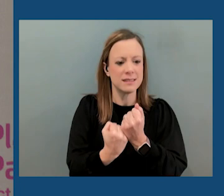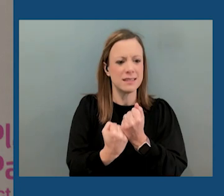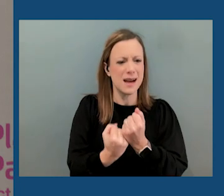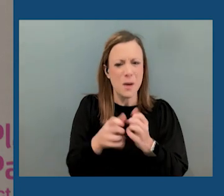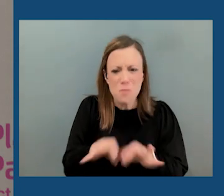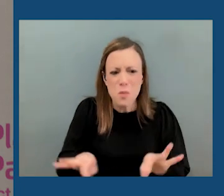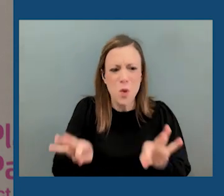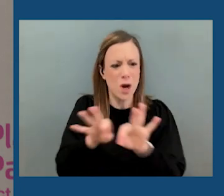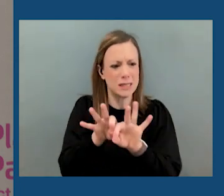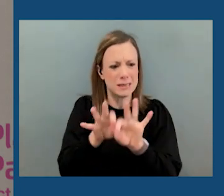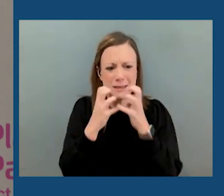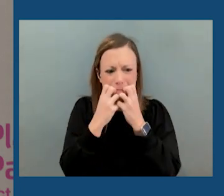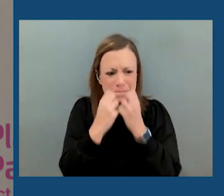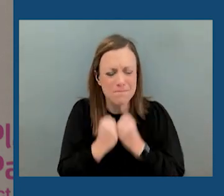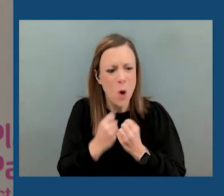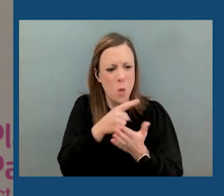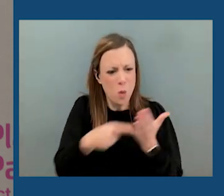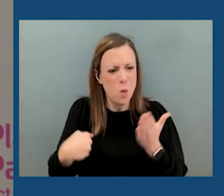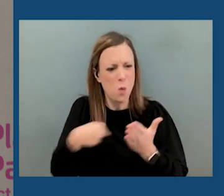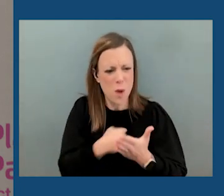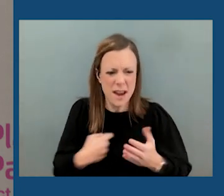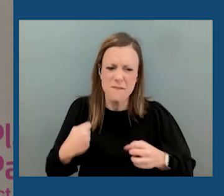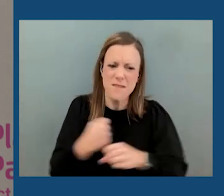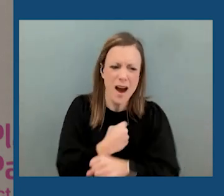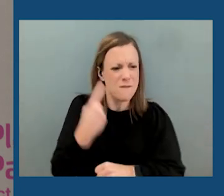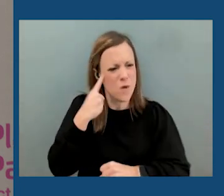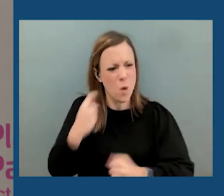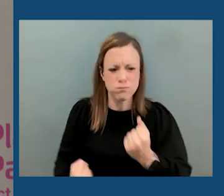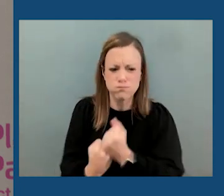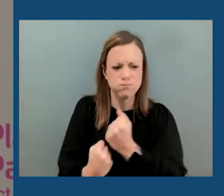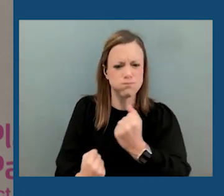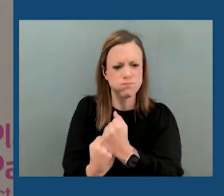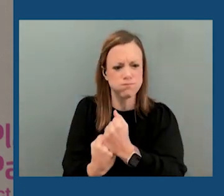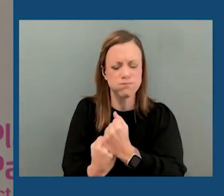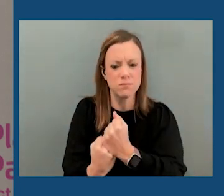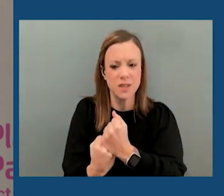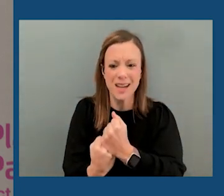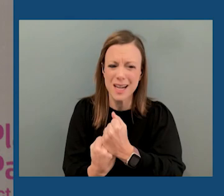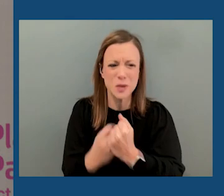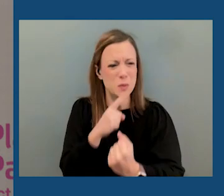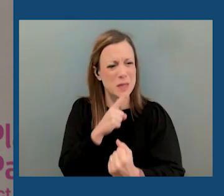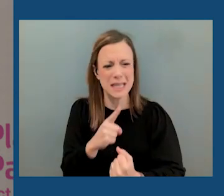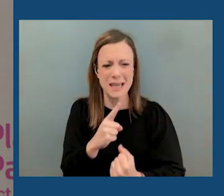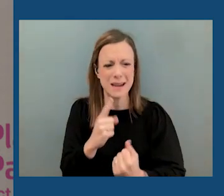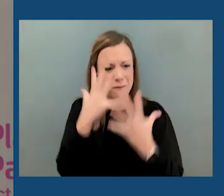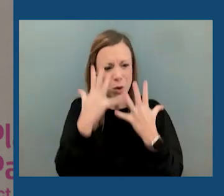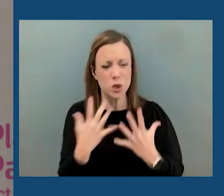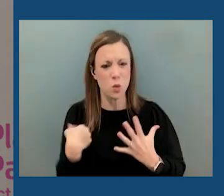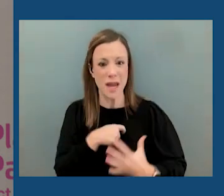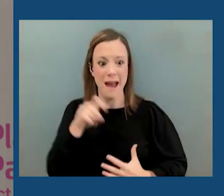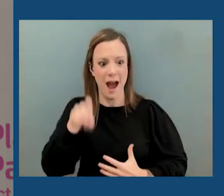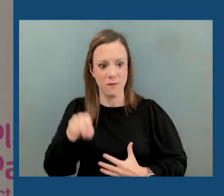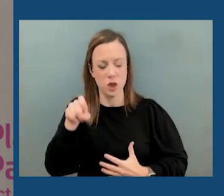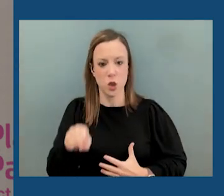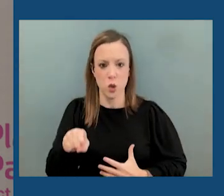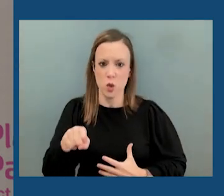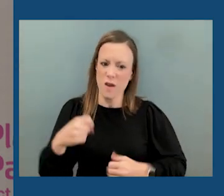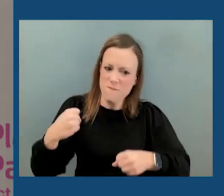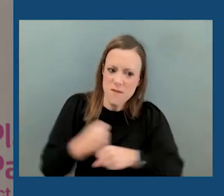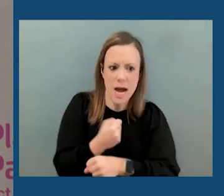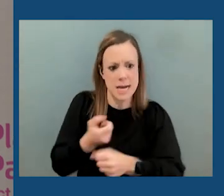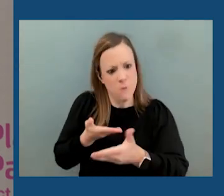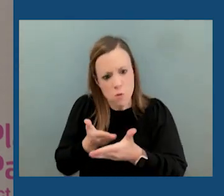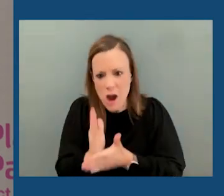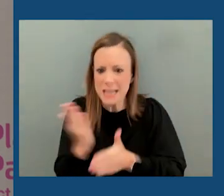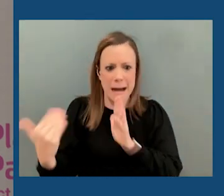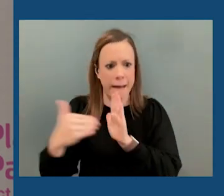for, as I've said previously, it's just such a shame that we even have to be going through this again and again. But thankfully,